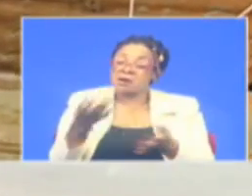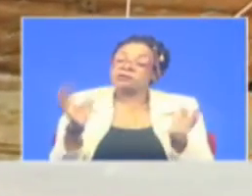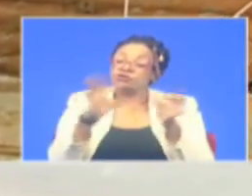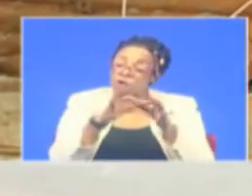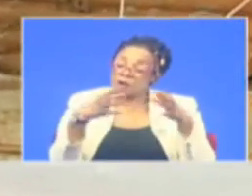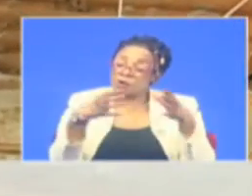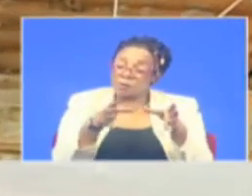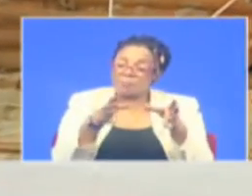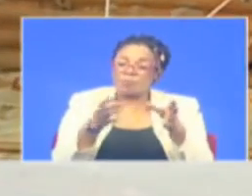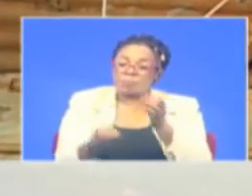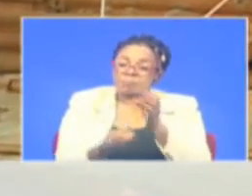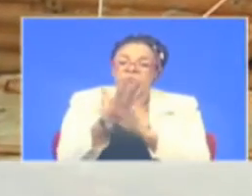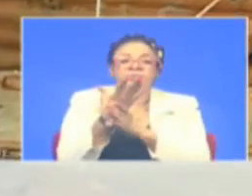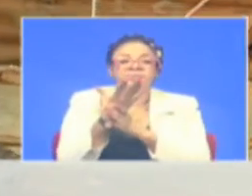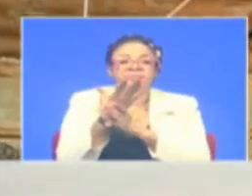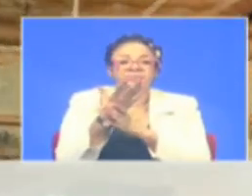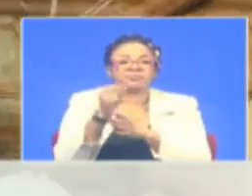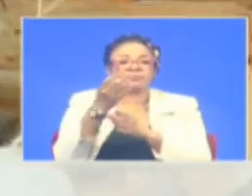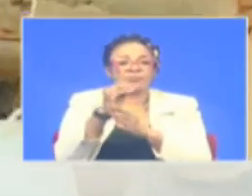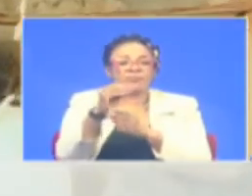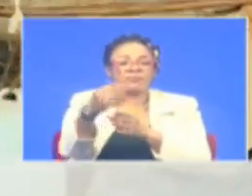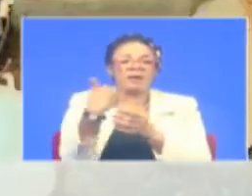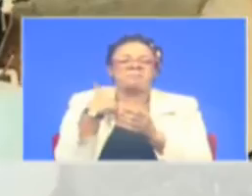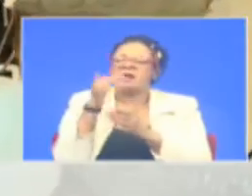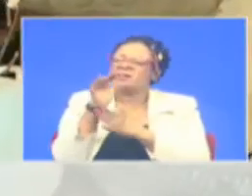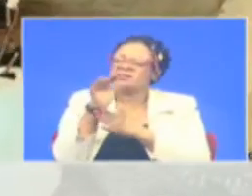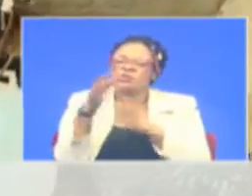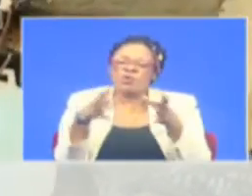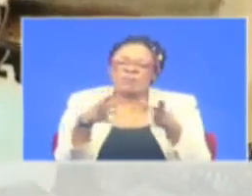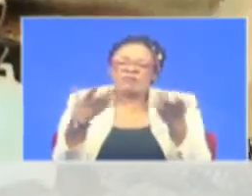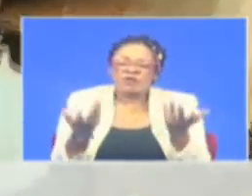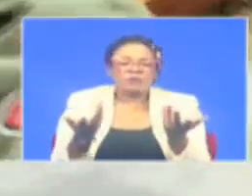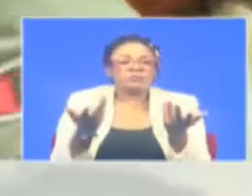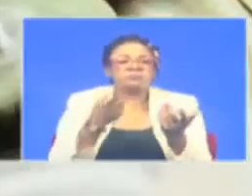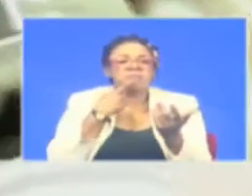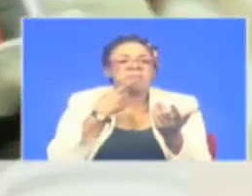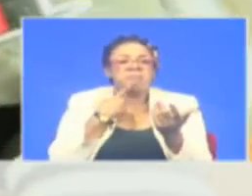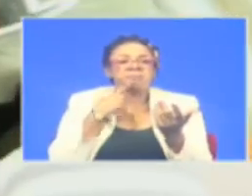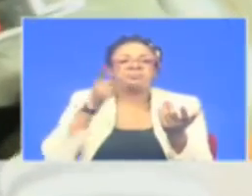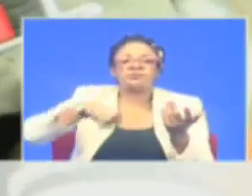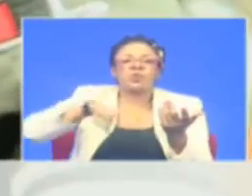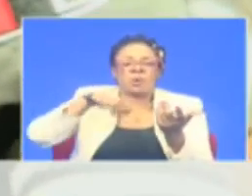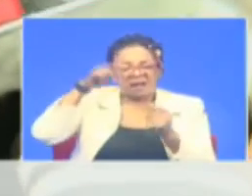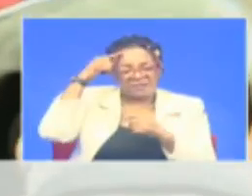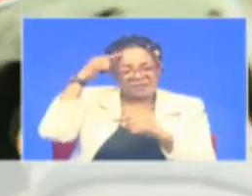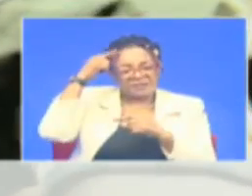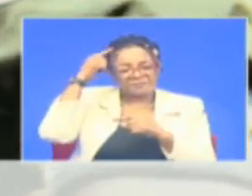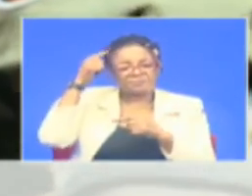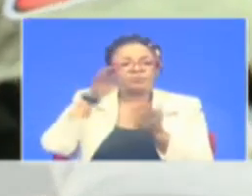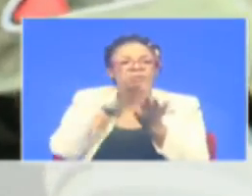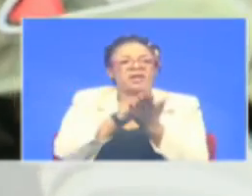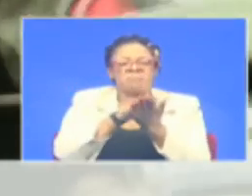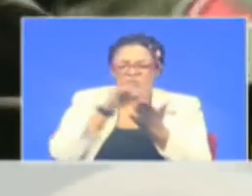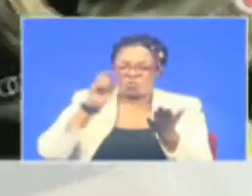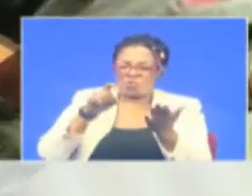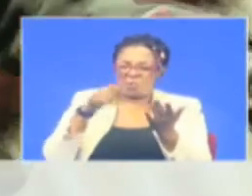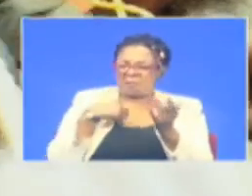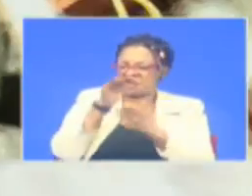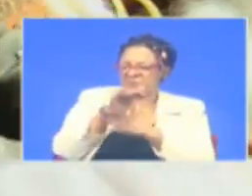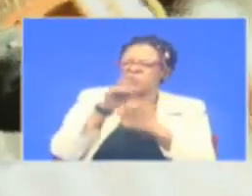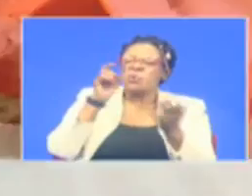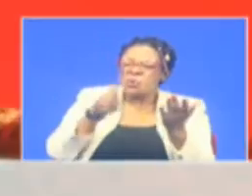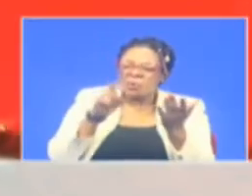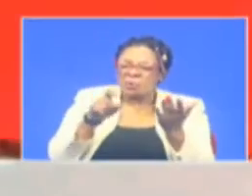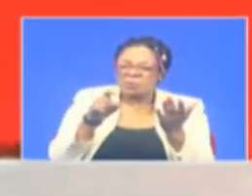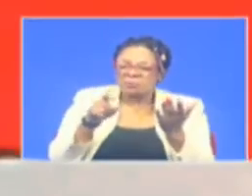connect with. So I'm going to group with the group. I'm going to kuku. Kuku mletoe